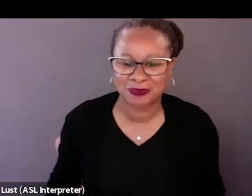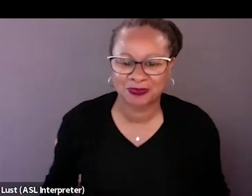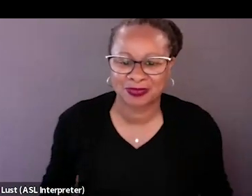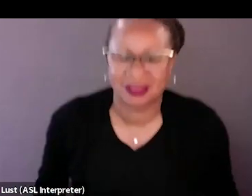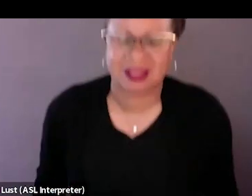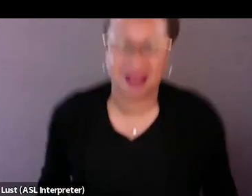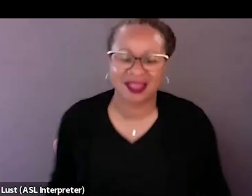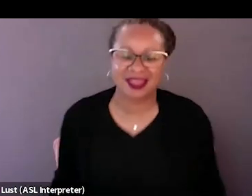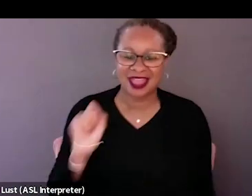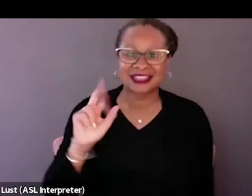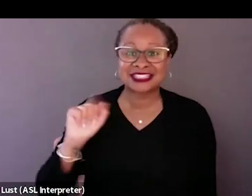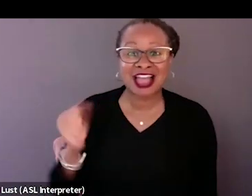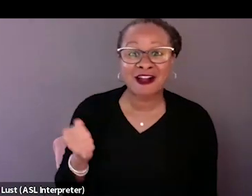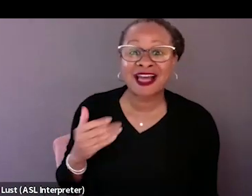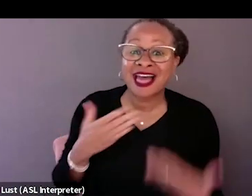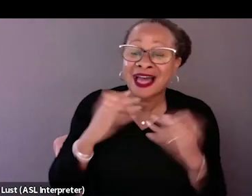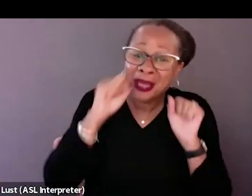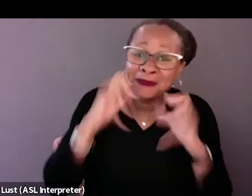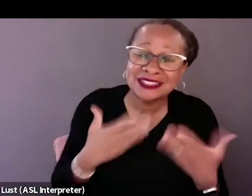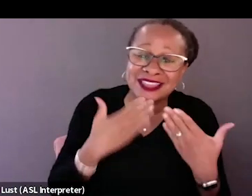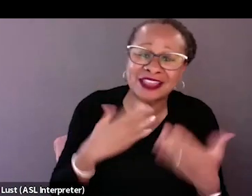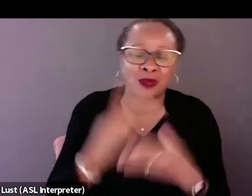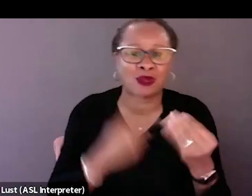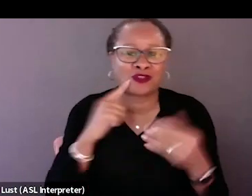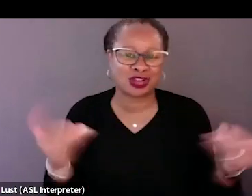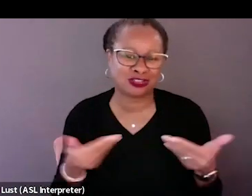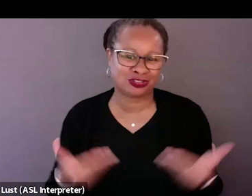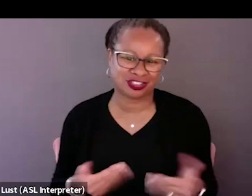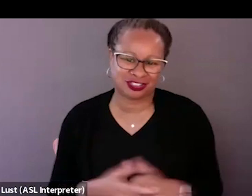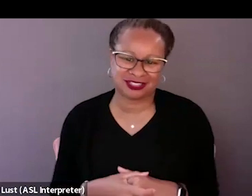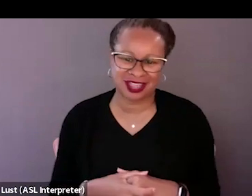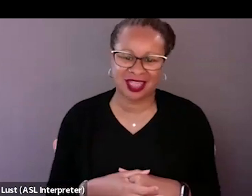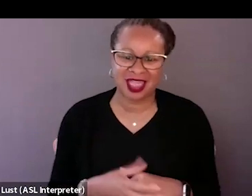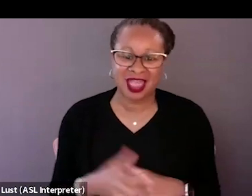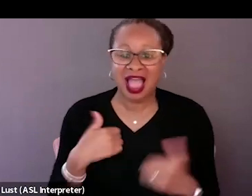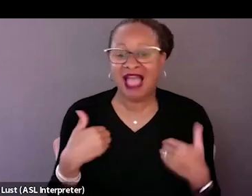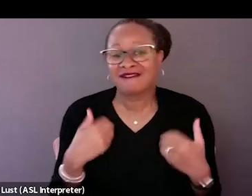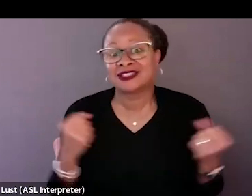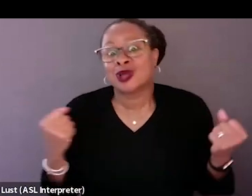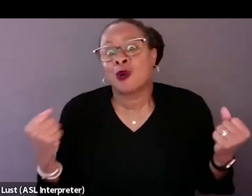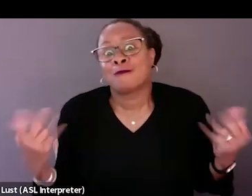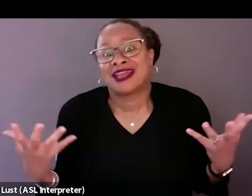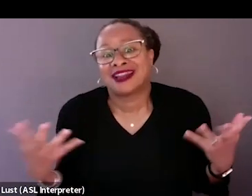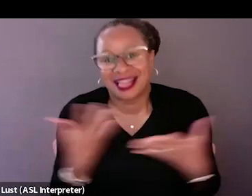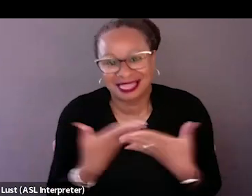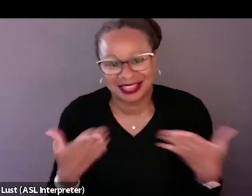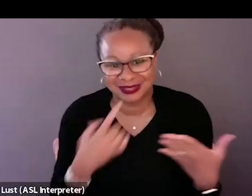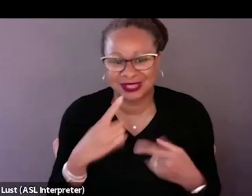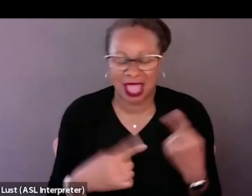Amazing. Well, thank you both so much for your introductions. I have so many things to say